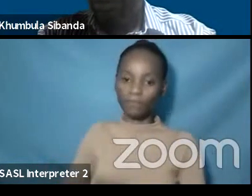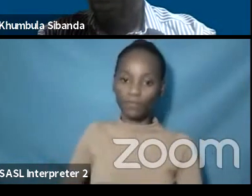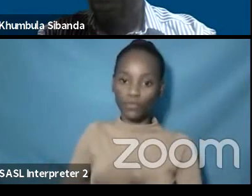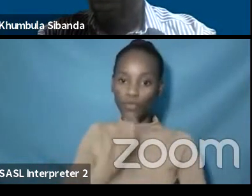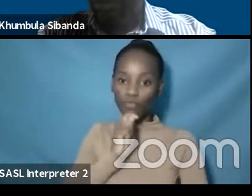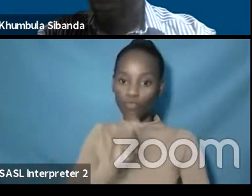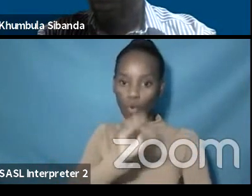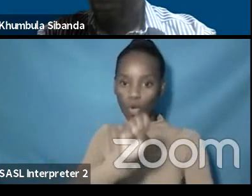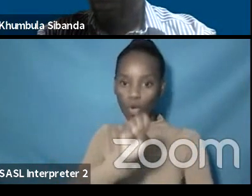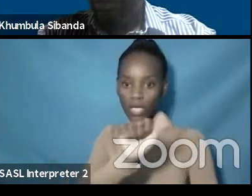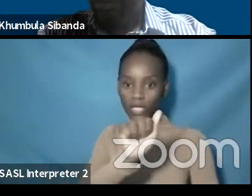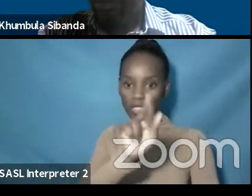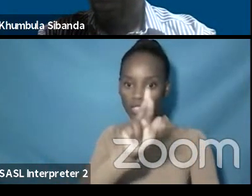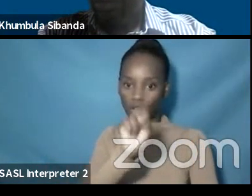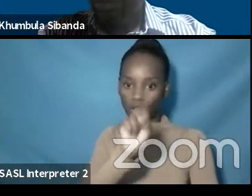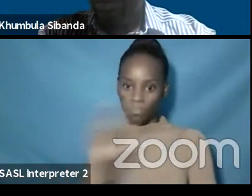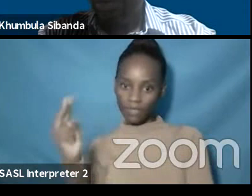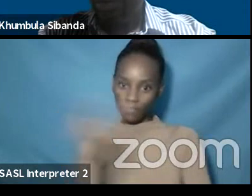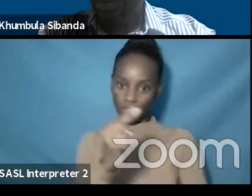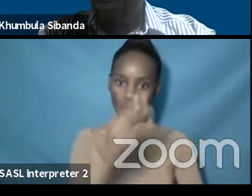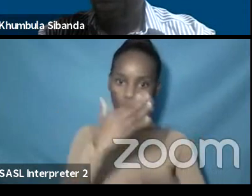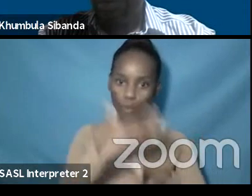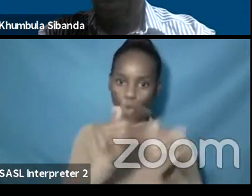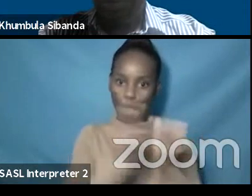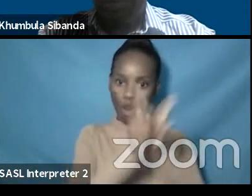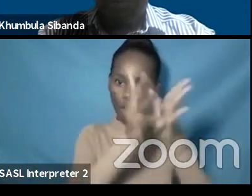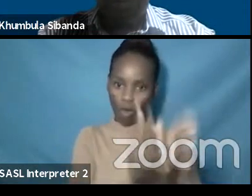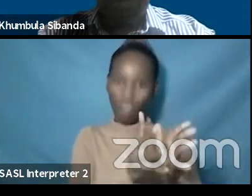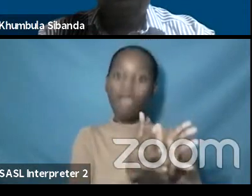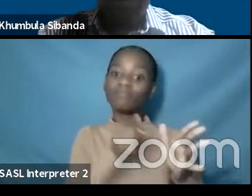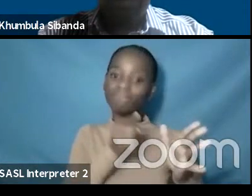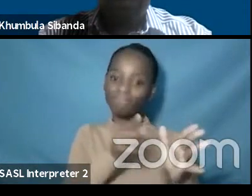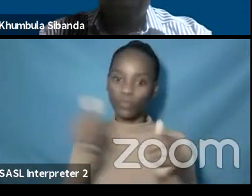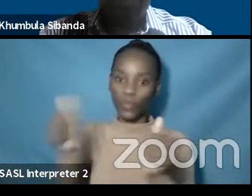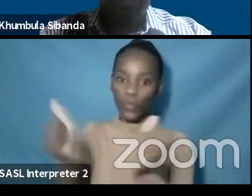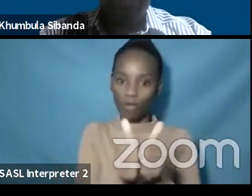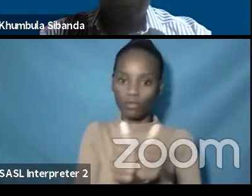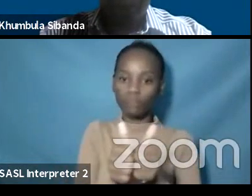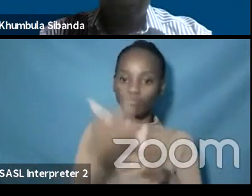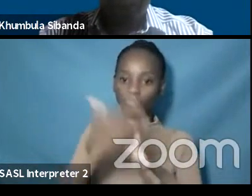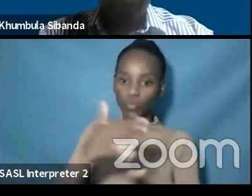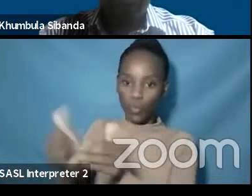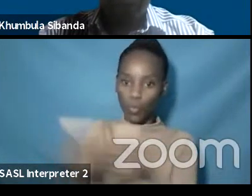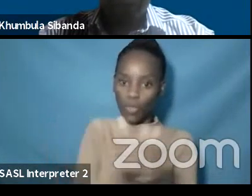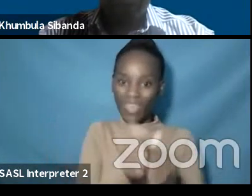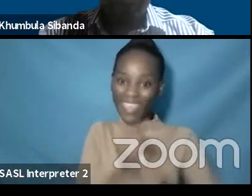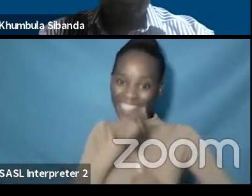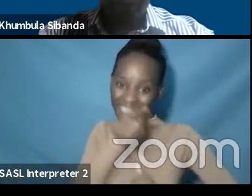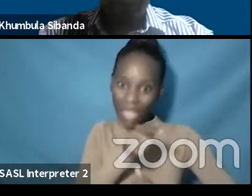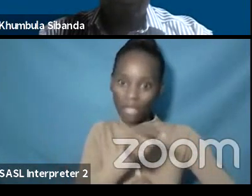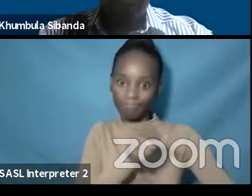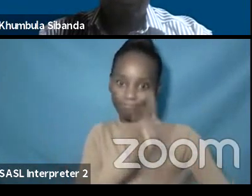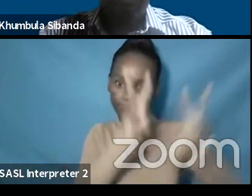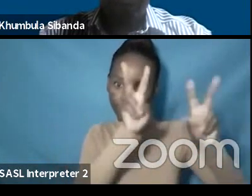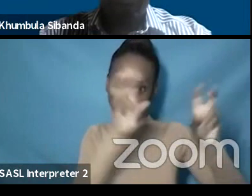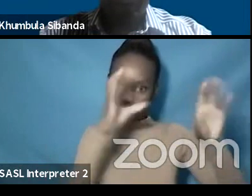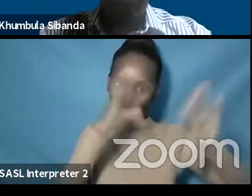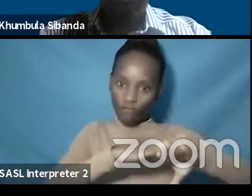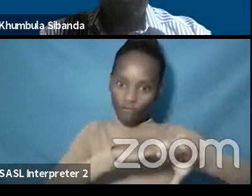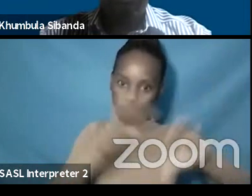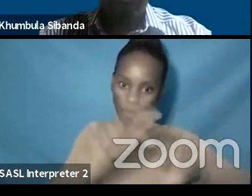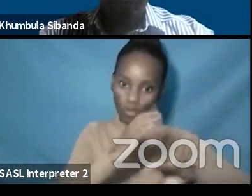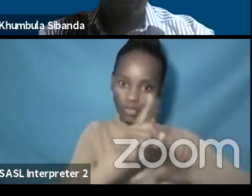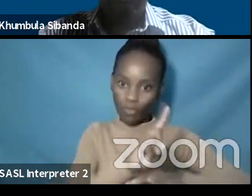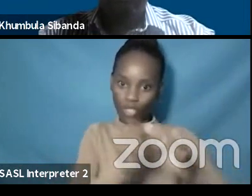with the attorneys and the trade attorneys specifically on that, together with the Department of Trade